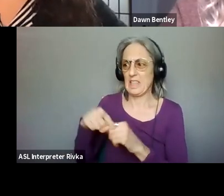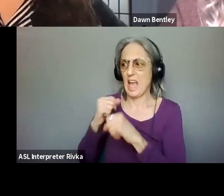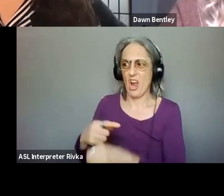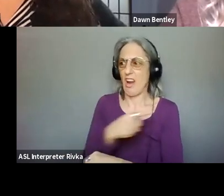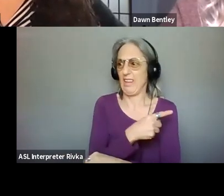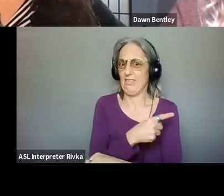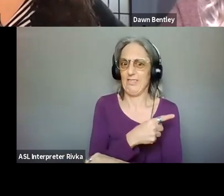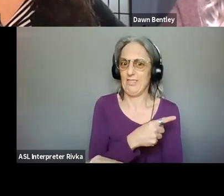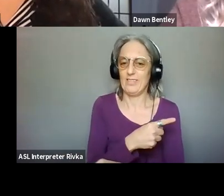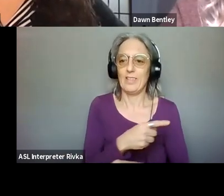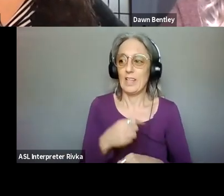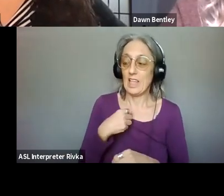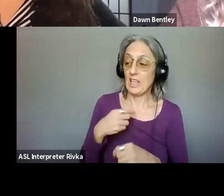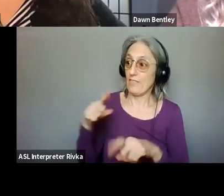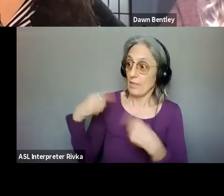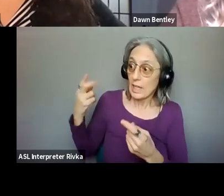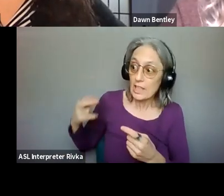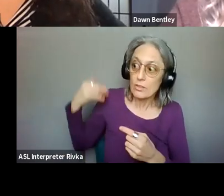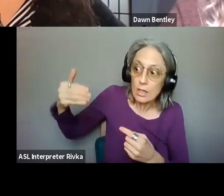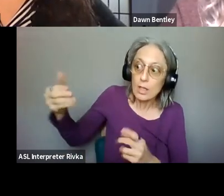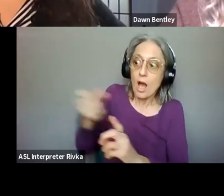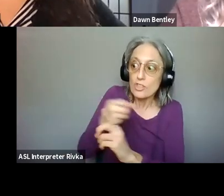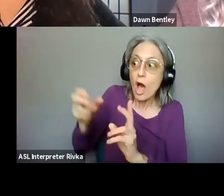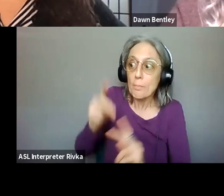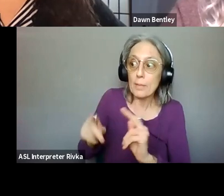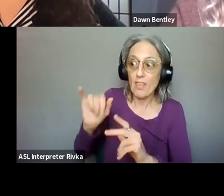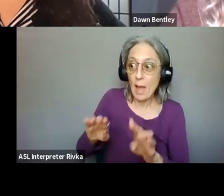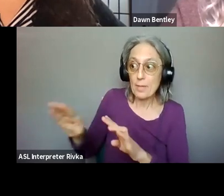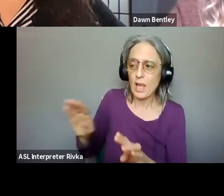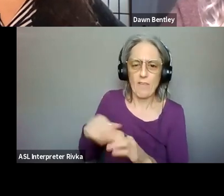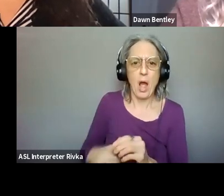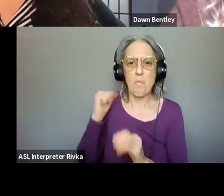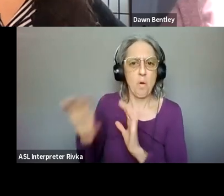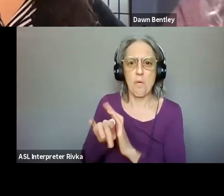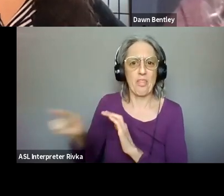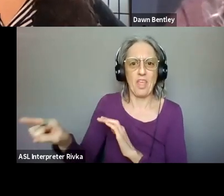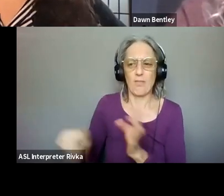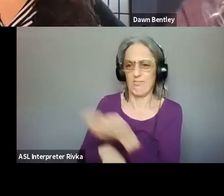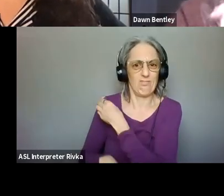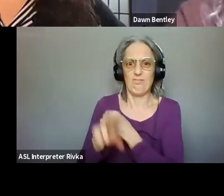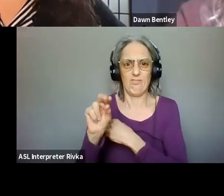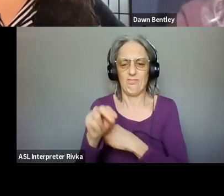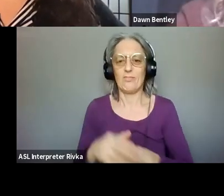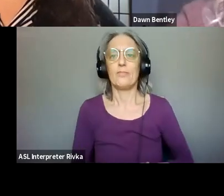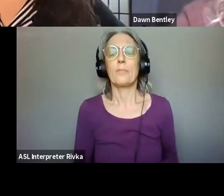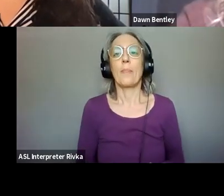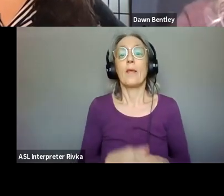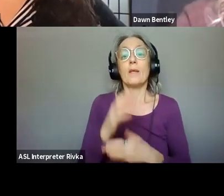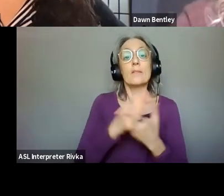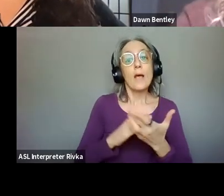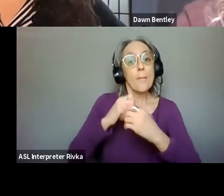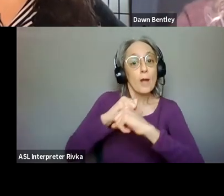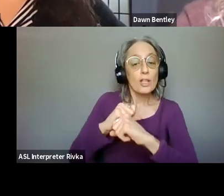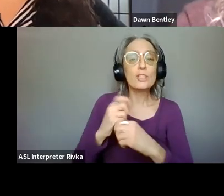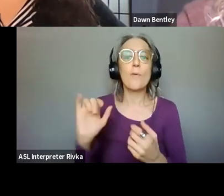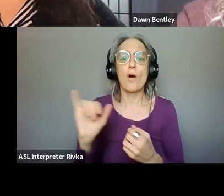have a history of assaulting people and that type of behavior. I'm not going to do it. And some of our guardianships involve monetary